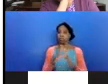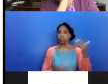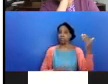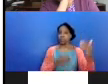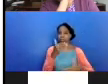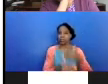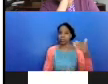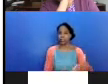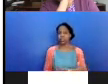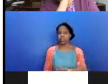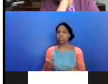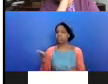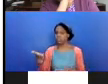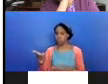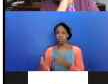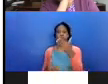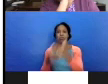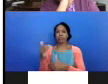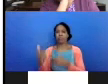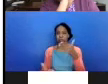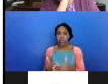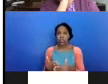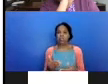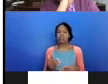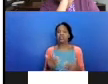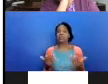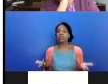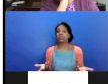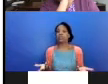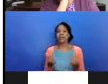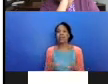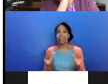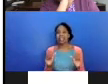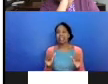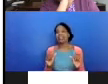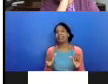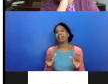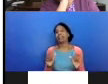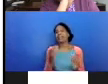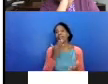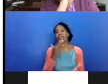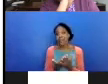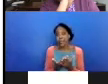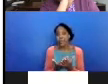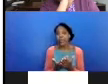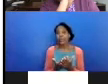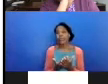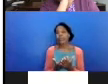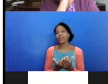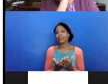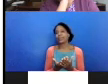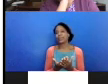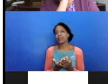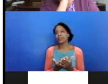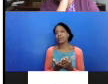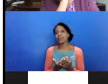of violence wheel where anything that was good that was possibly going on in the relationship in terms of repair, we just pathologized as the